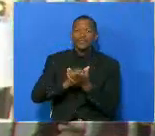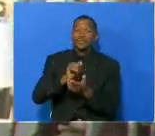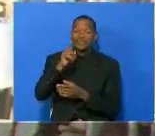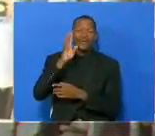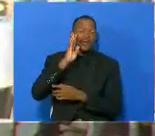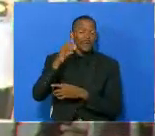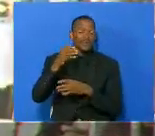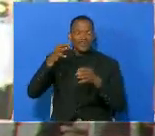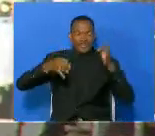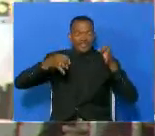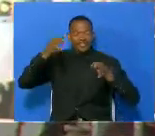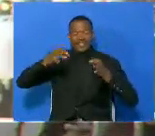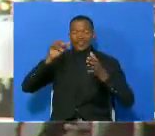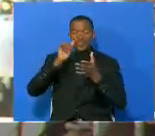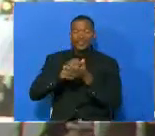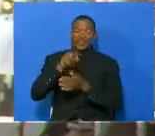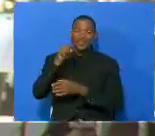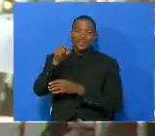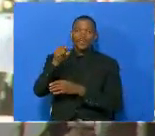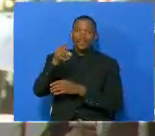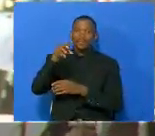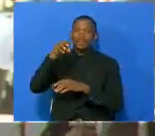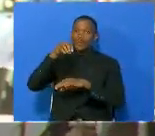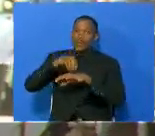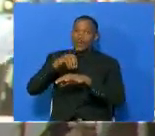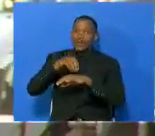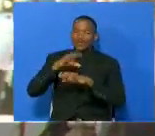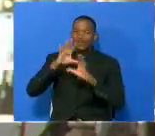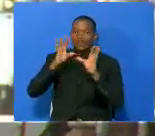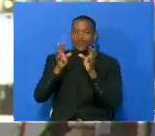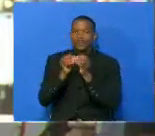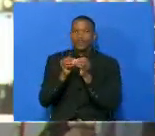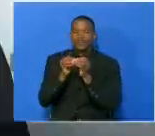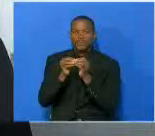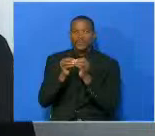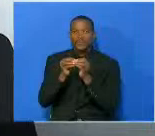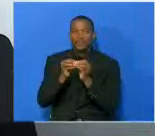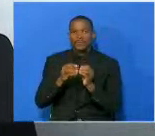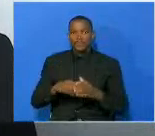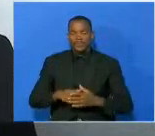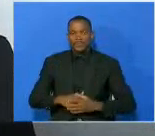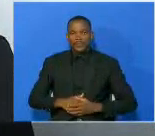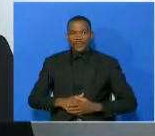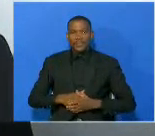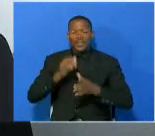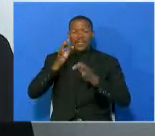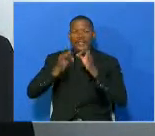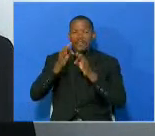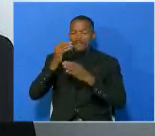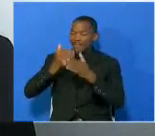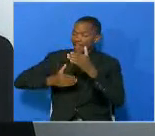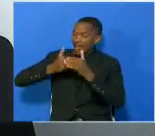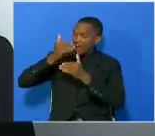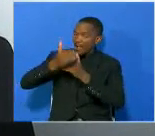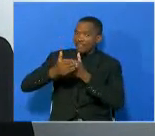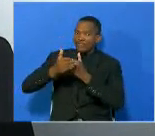our judgment based on the criteria that I've just described. If after assessing a complaint